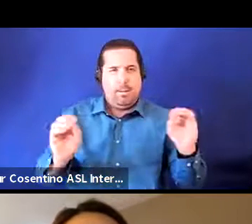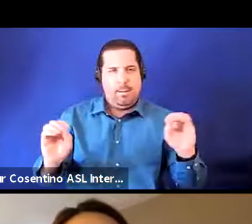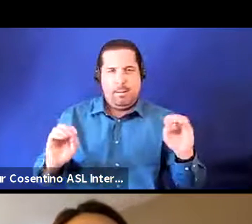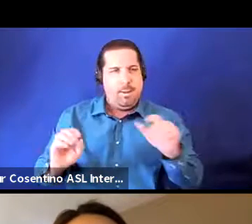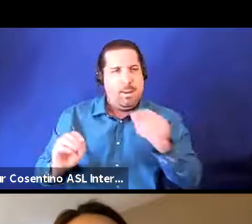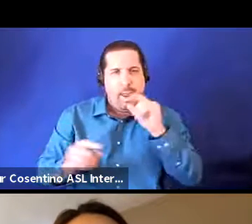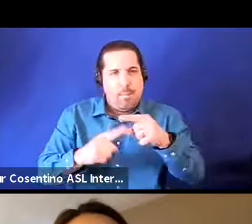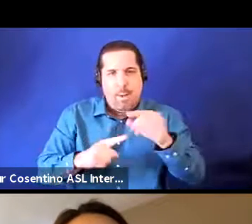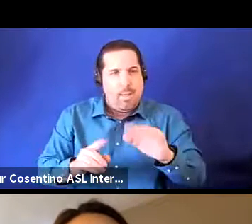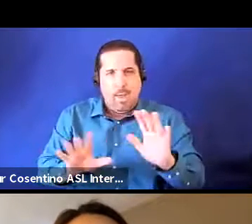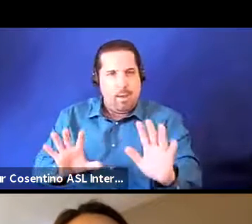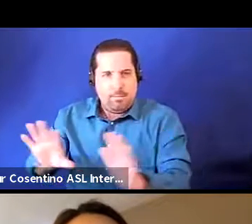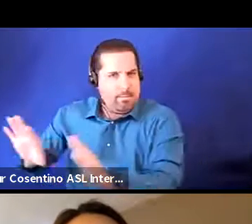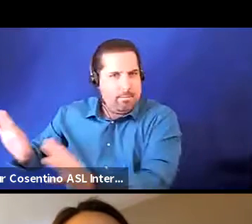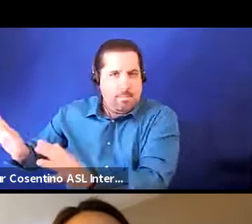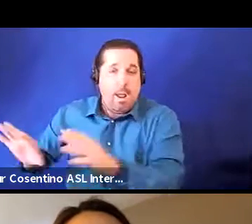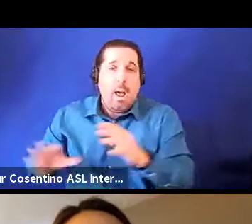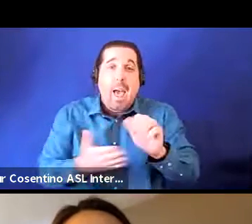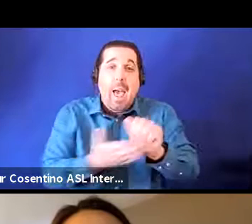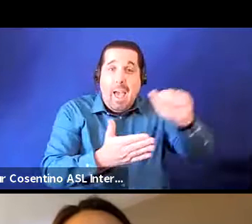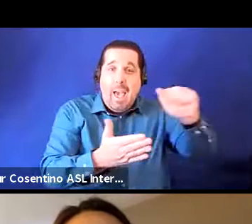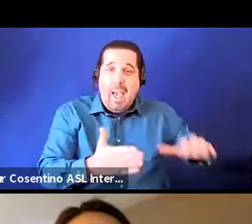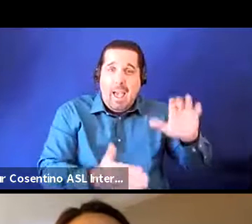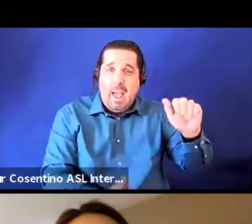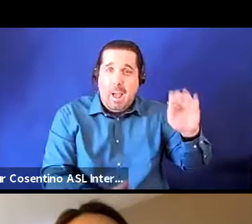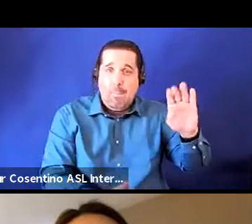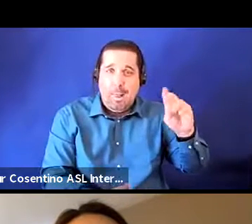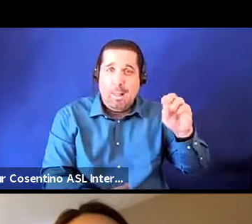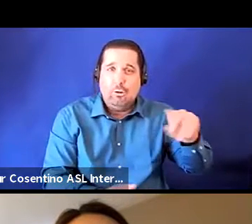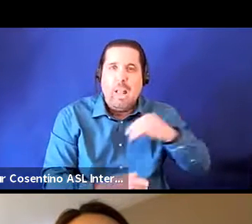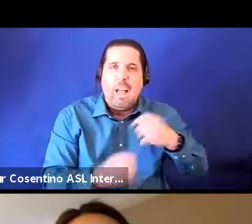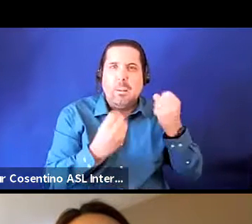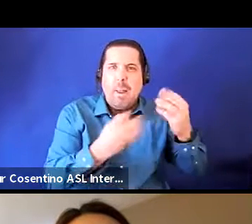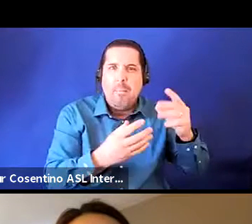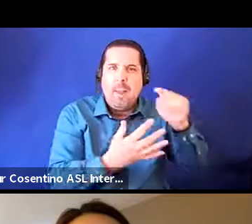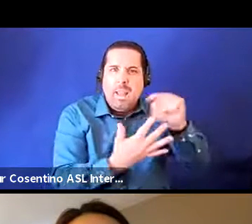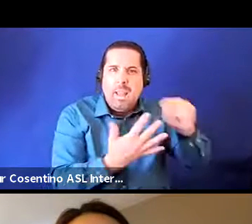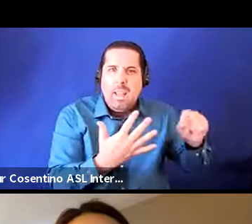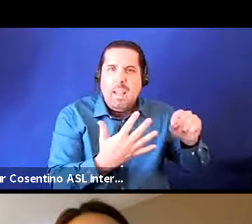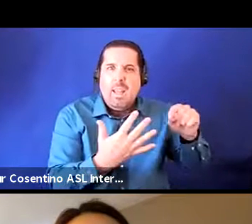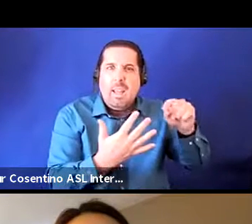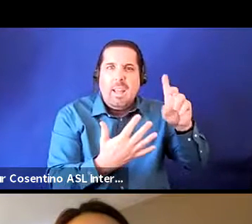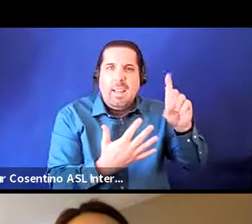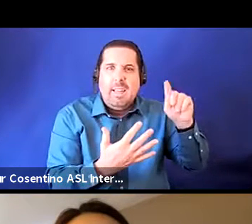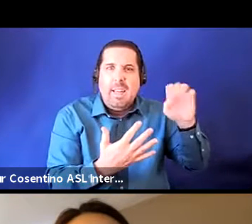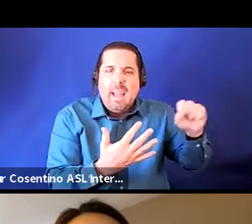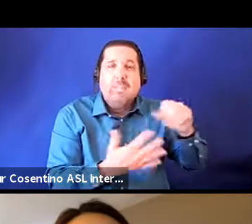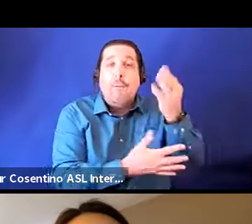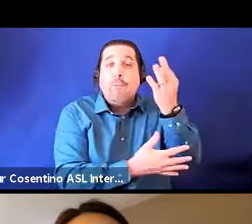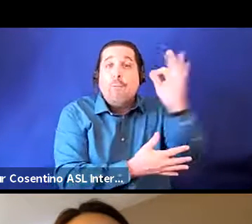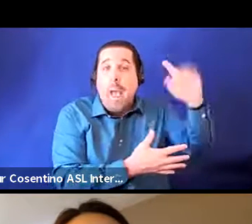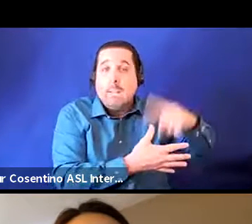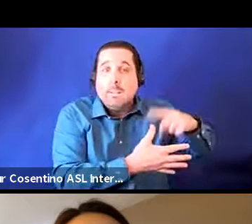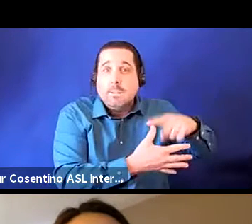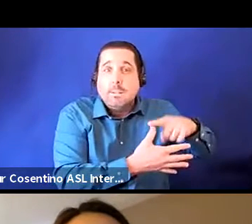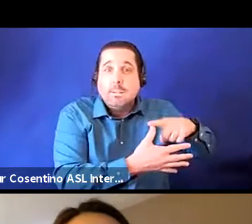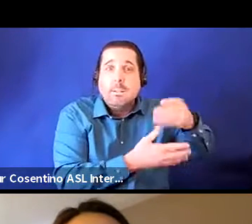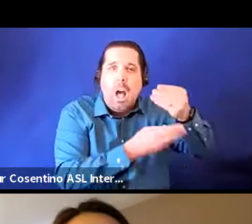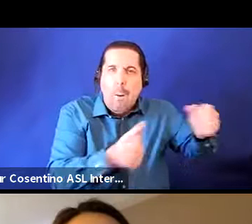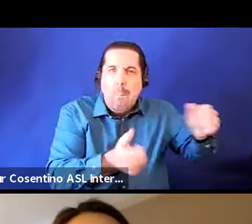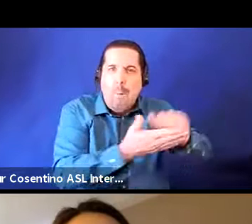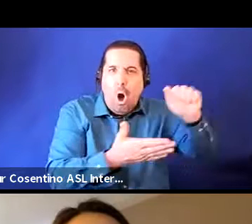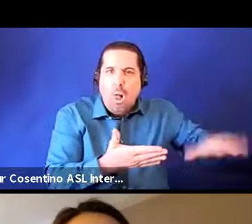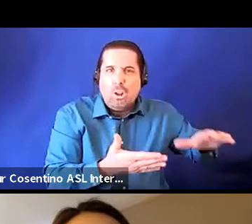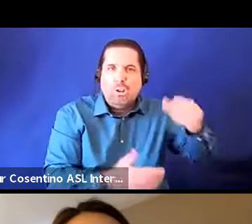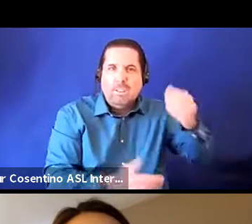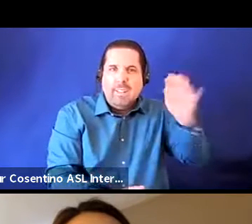Abolition has many, many dates, which I'm going to run through really fast. France abolished slavery in 1794